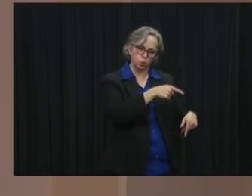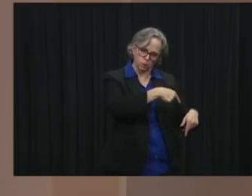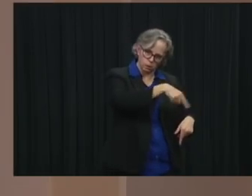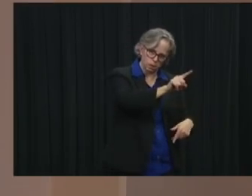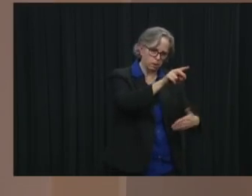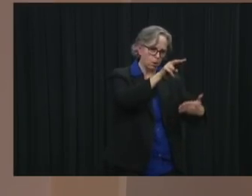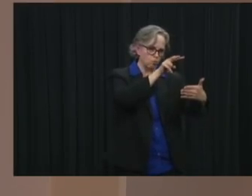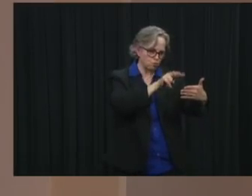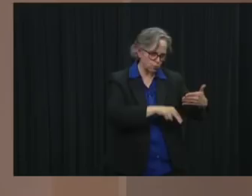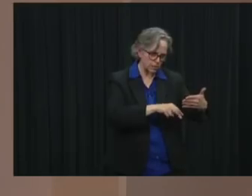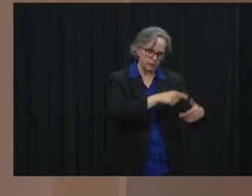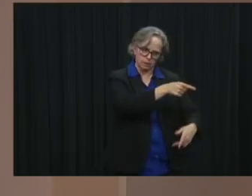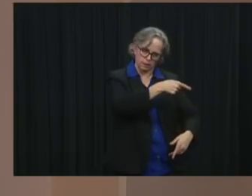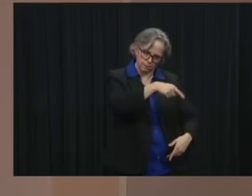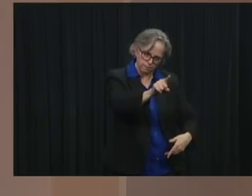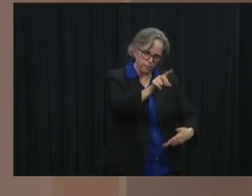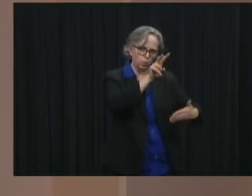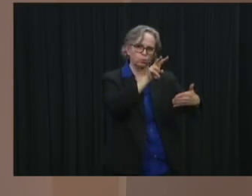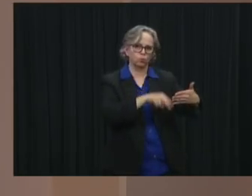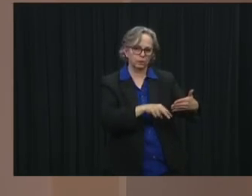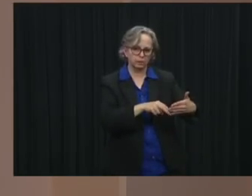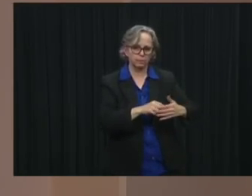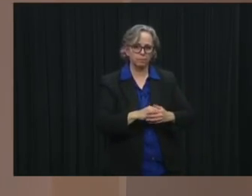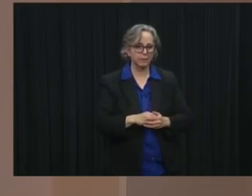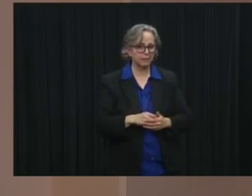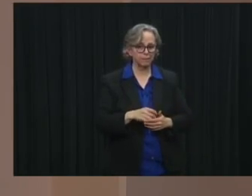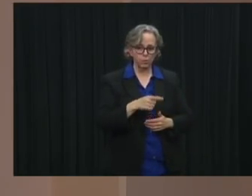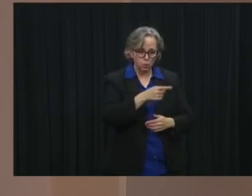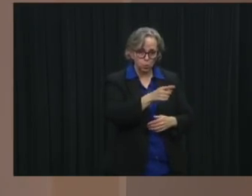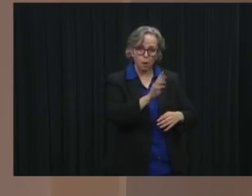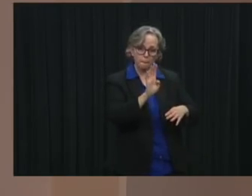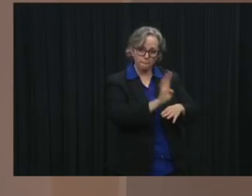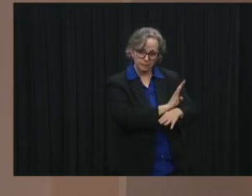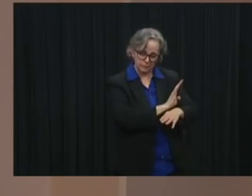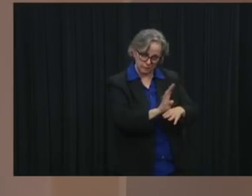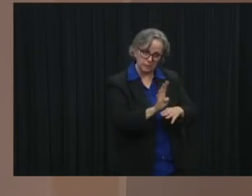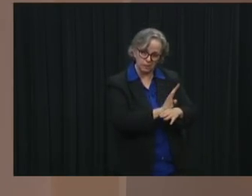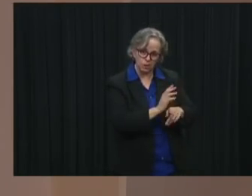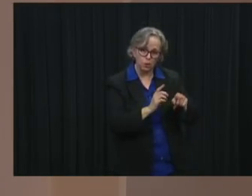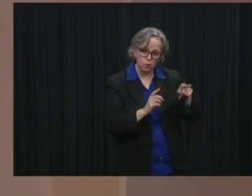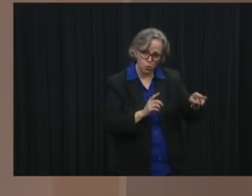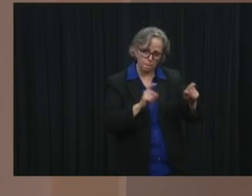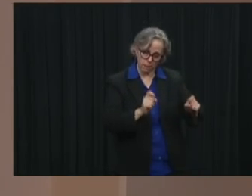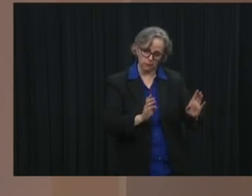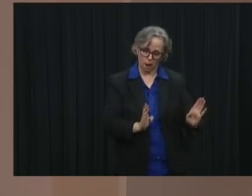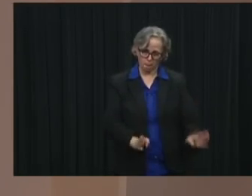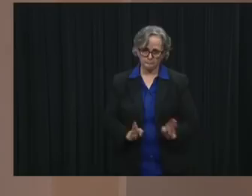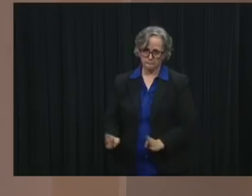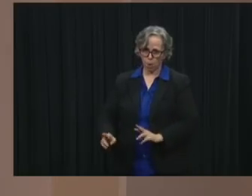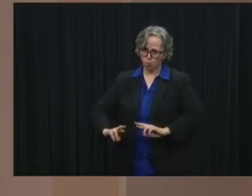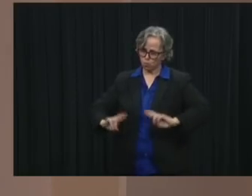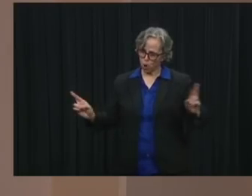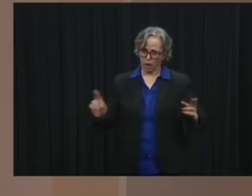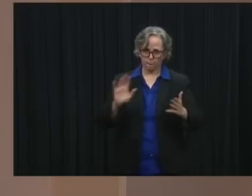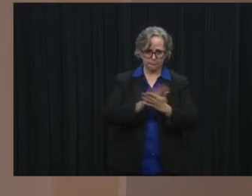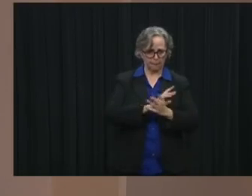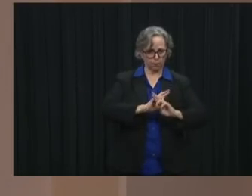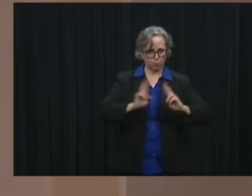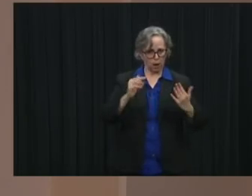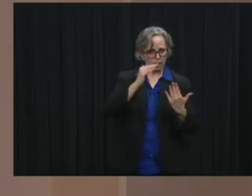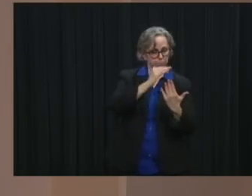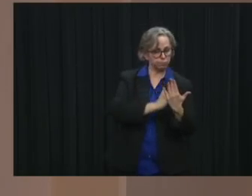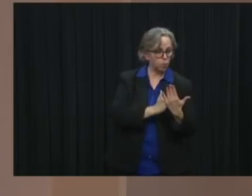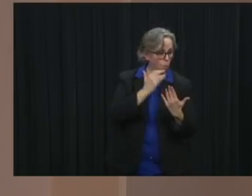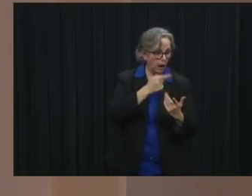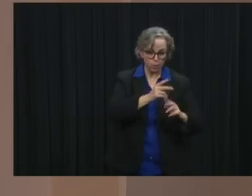business, be prepared. Have that documentation ready. It'll make your life easier to provide the rationale, because if